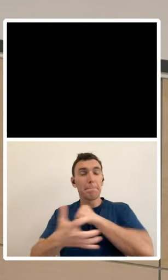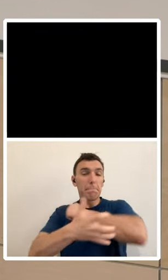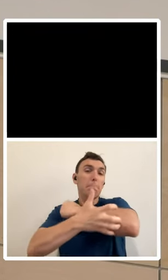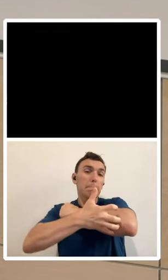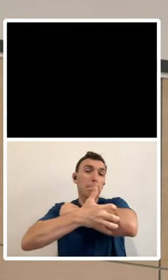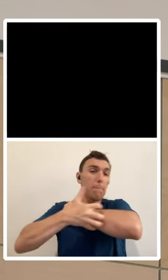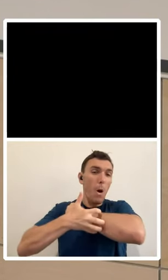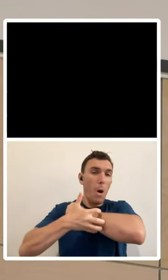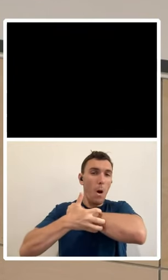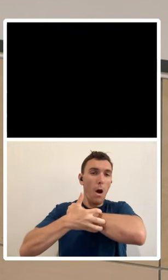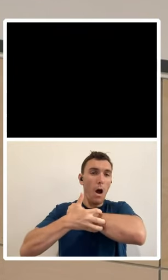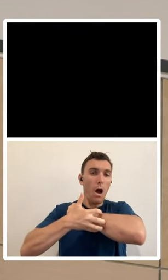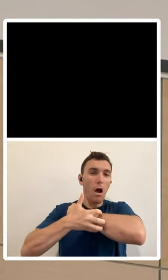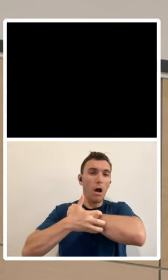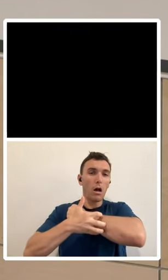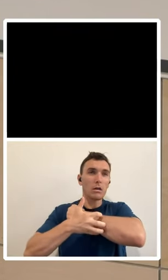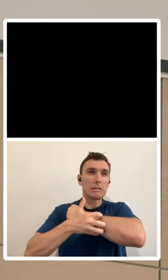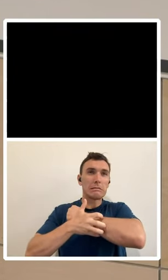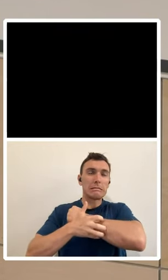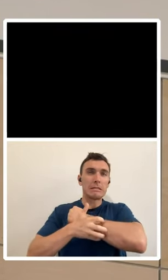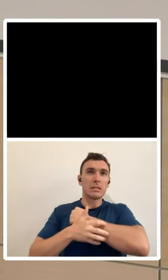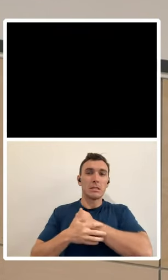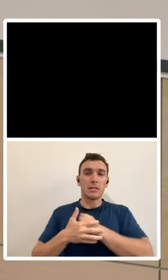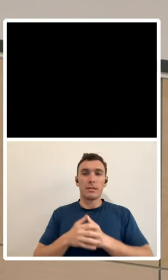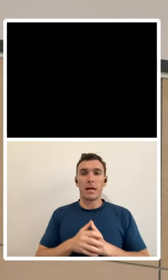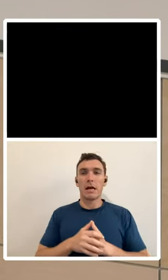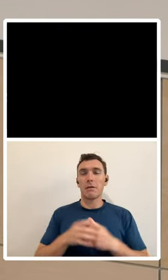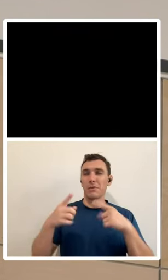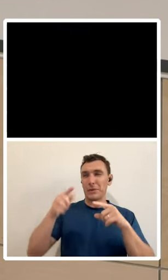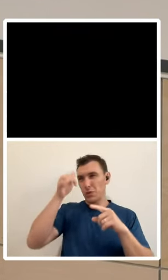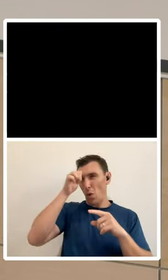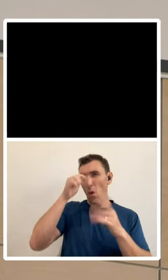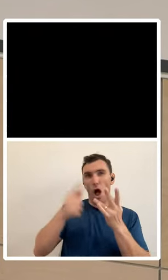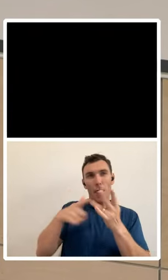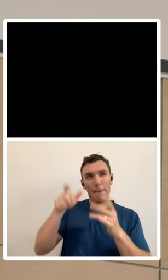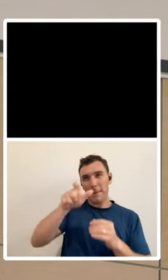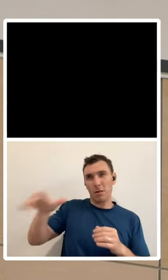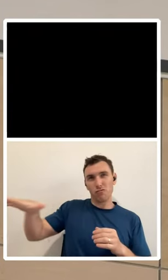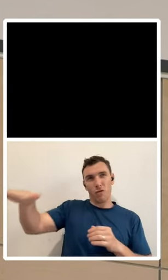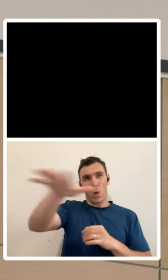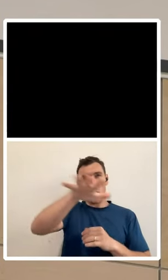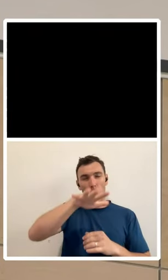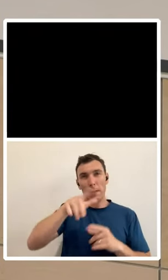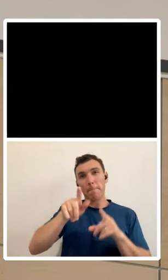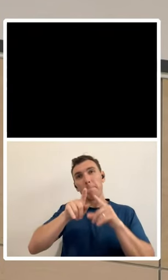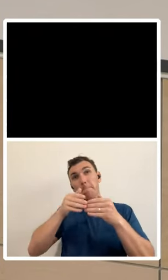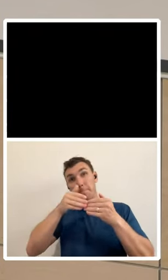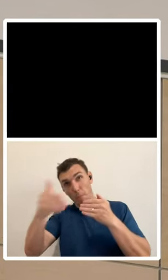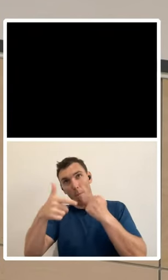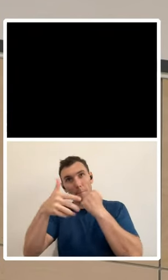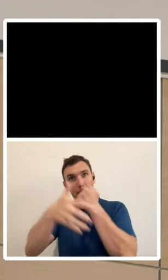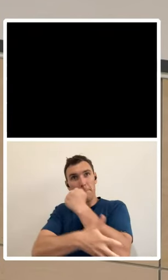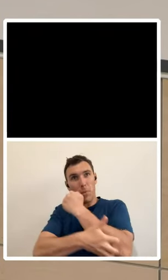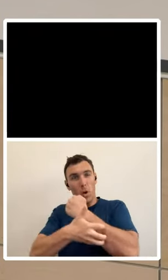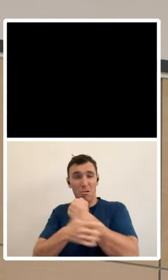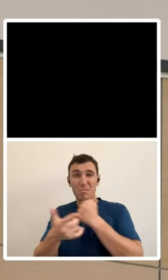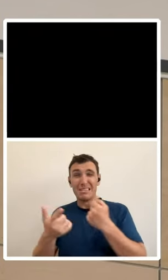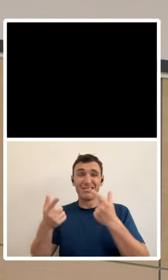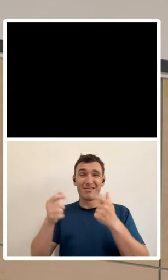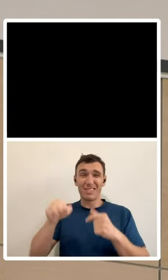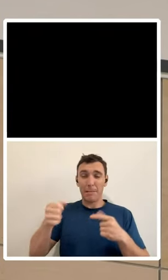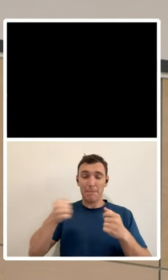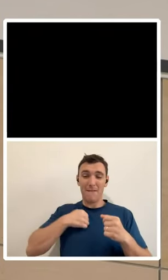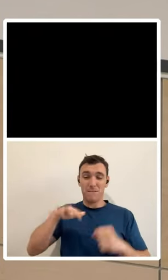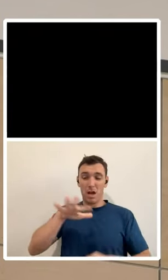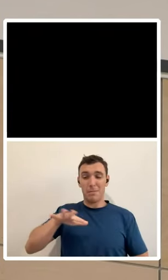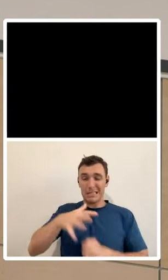very poor. There definitely were poor people around. We were poor and, you know, playing football in the streets, this kind of thing. It's a very immigrant